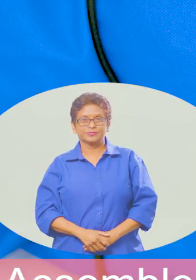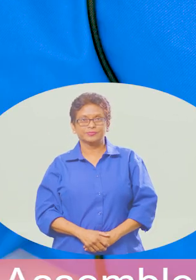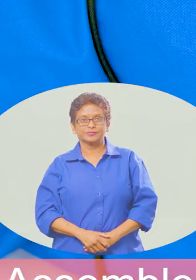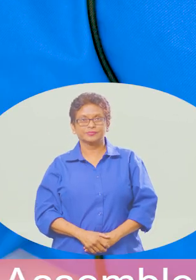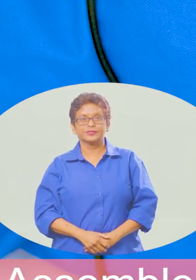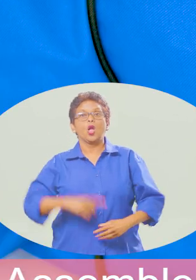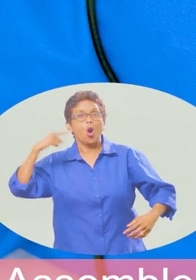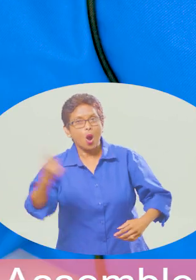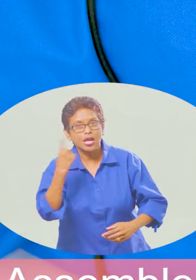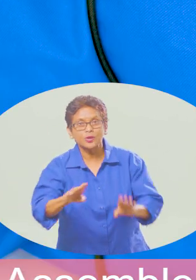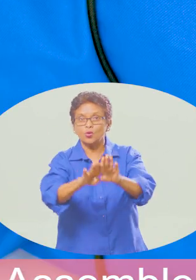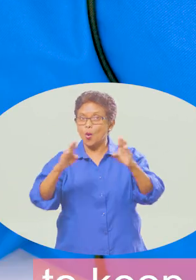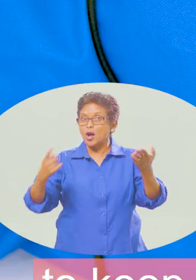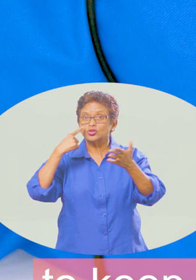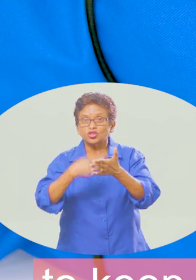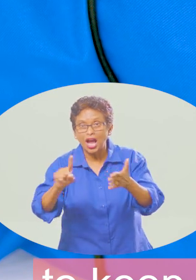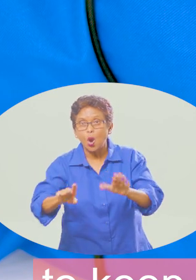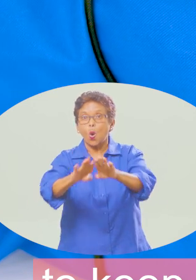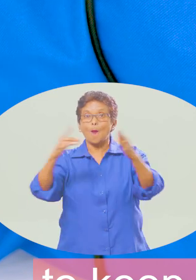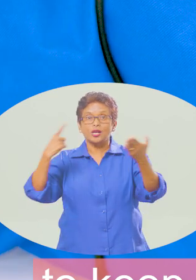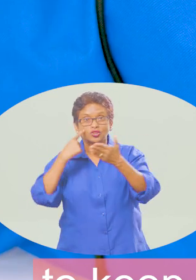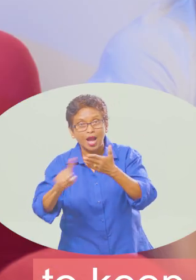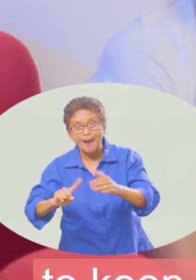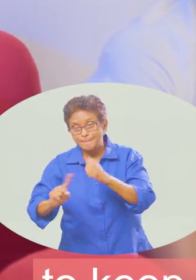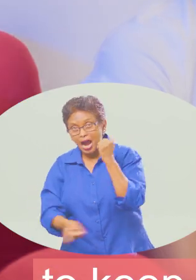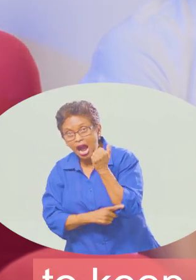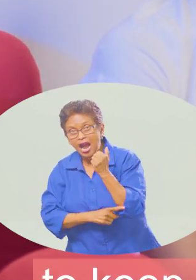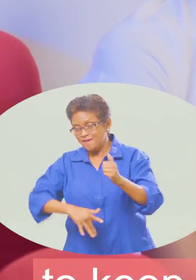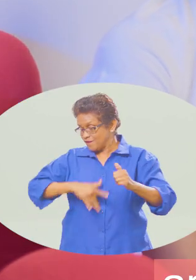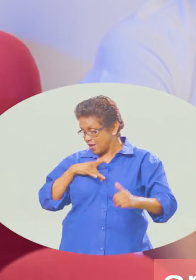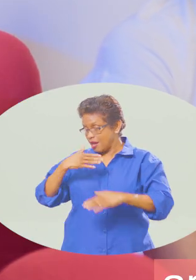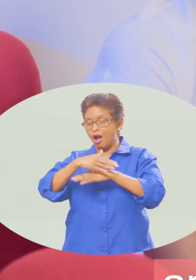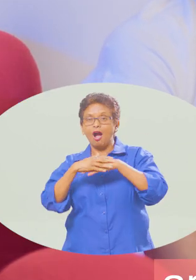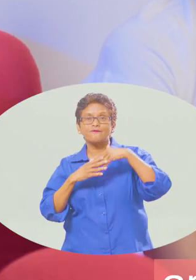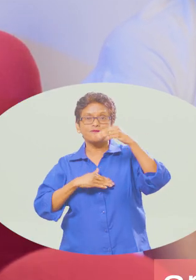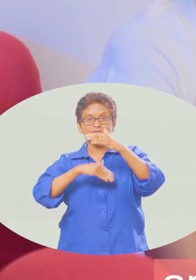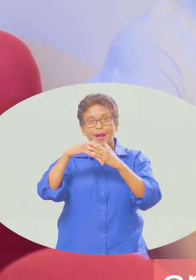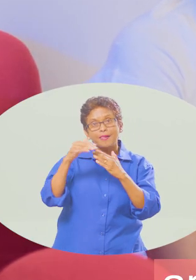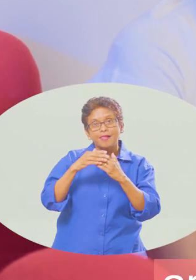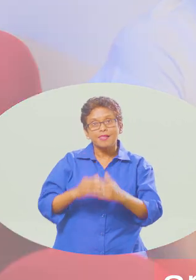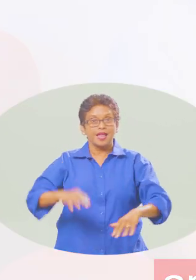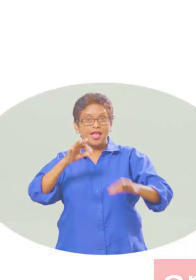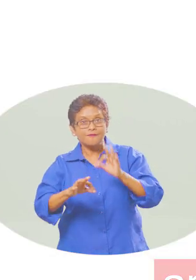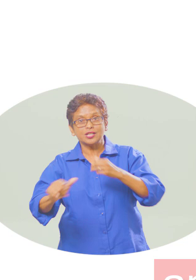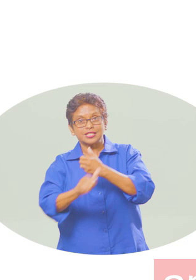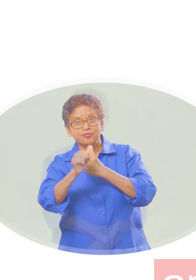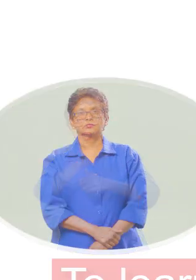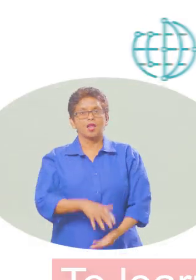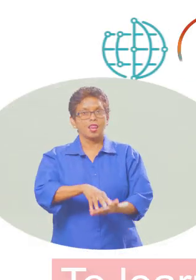Assemble and review your emergency kit resources to keep you safe and comfortable when a crisis, an emergency, or a disaster